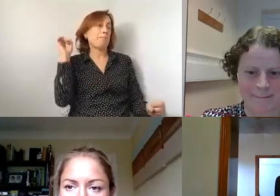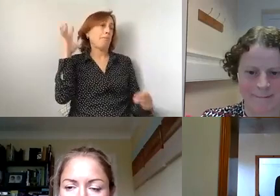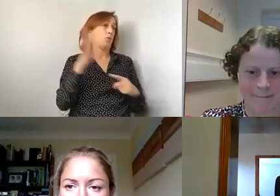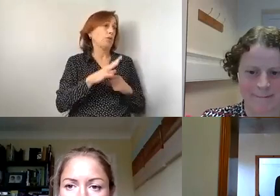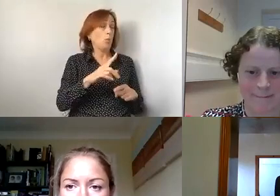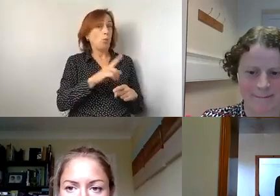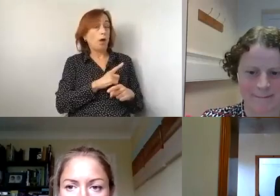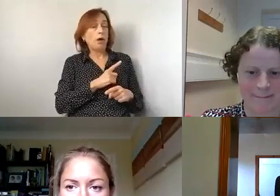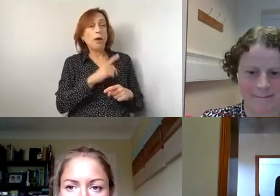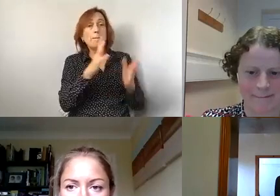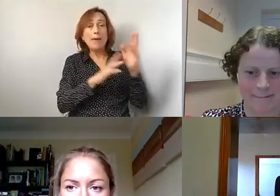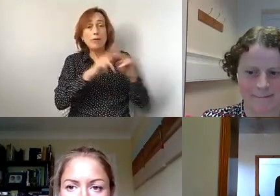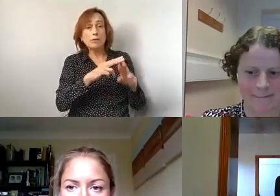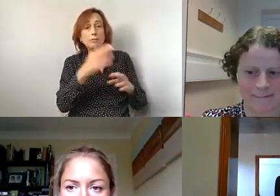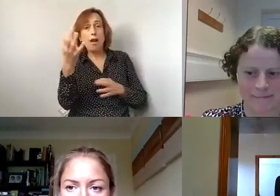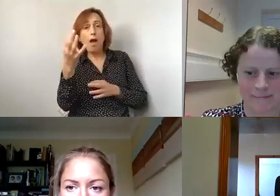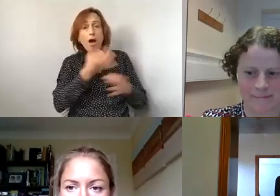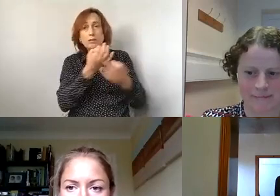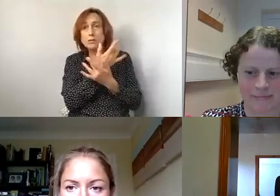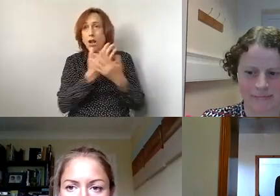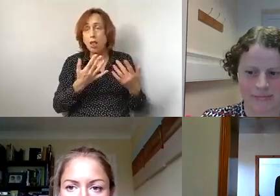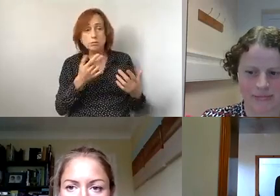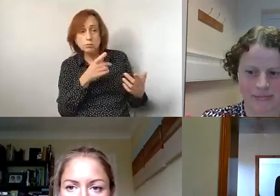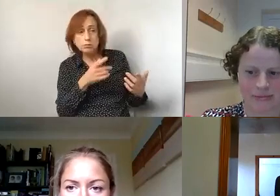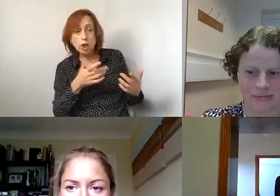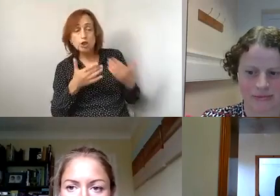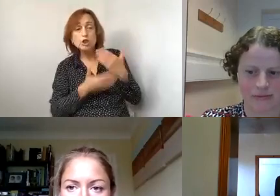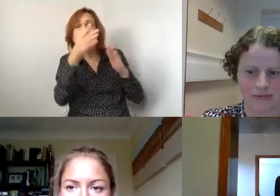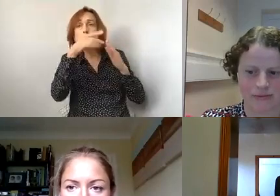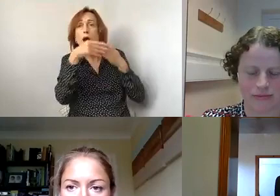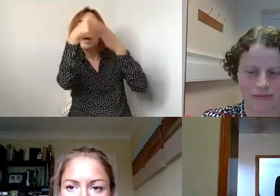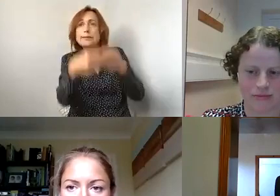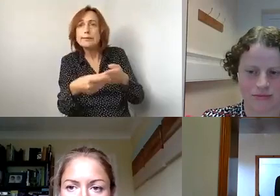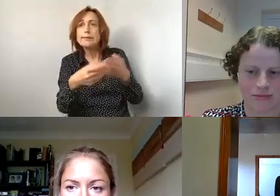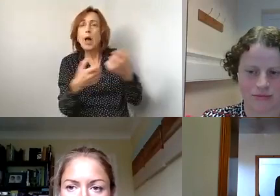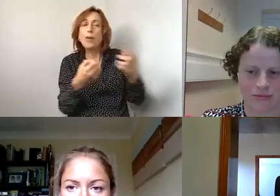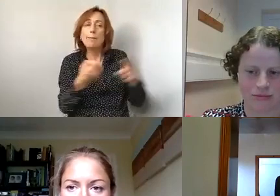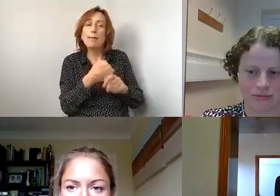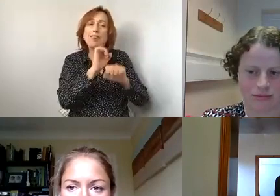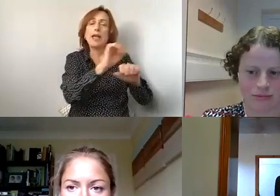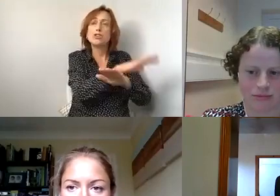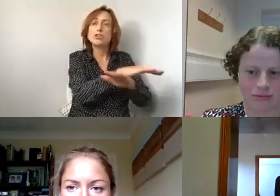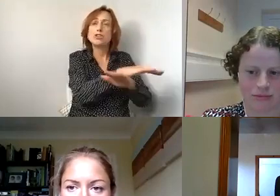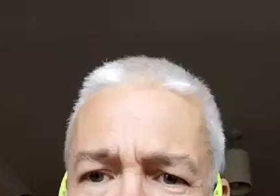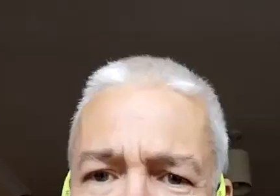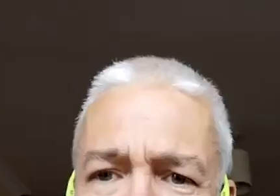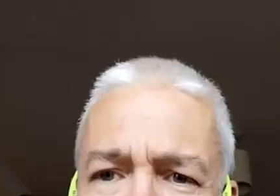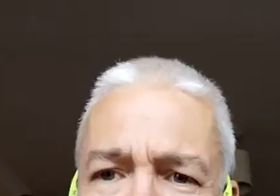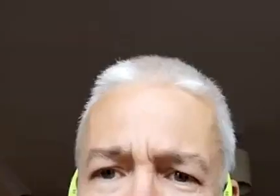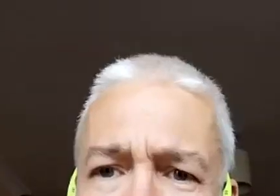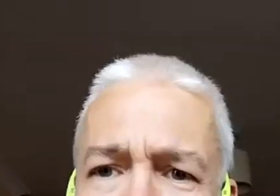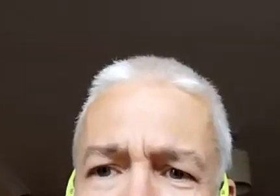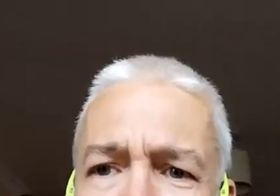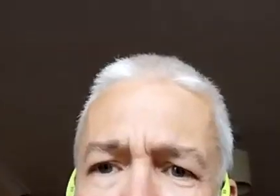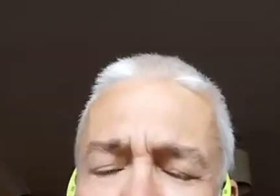on shielding means to them, what it means for their children. And of course, it's not just children themselves who are shielding, but